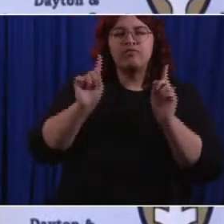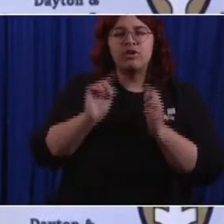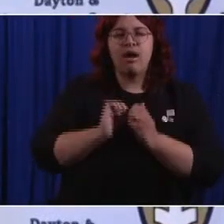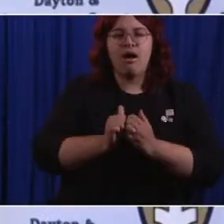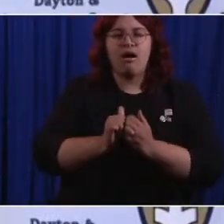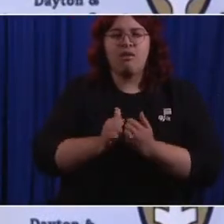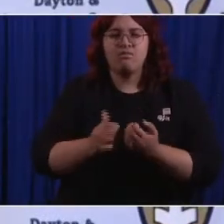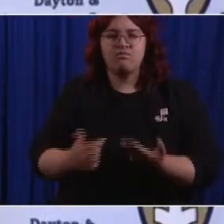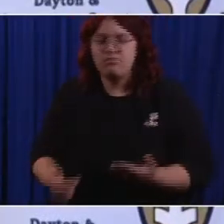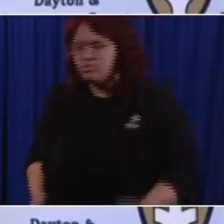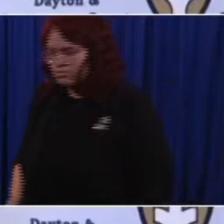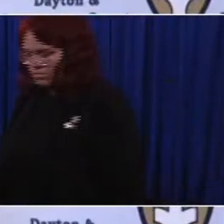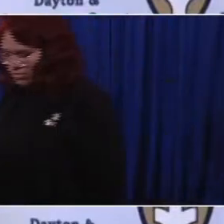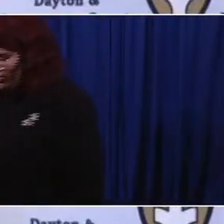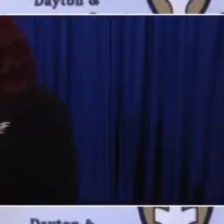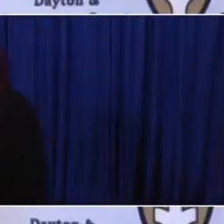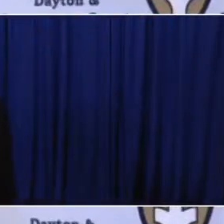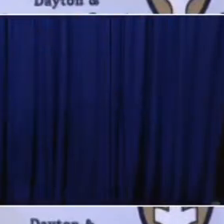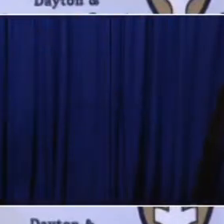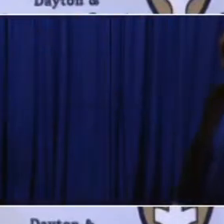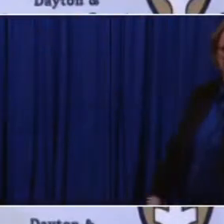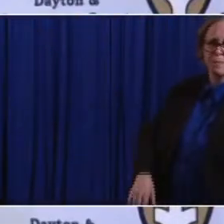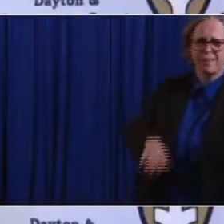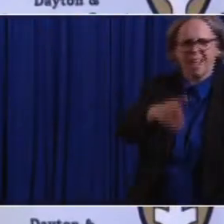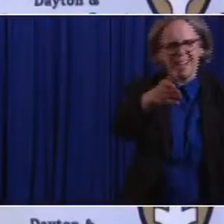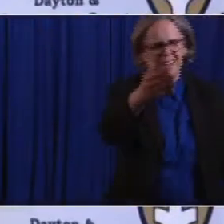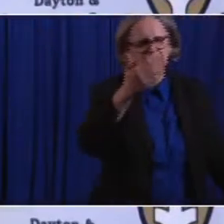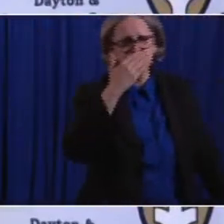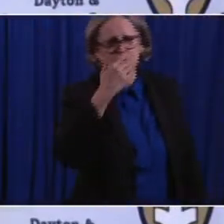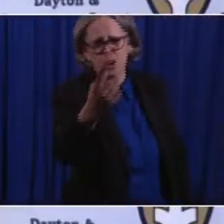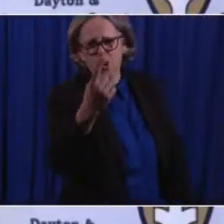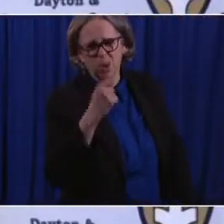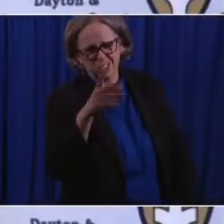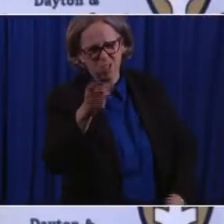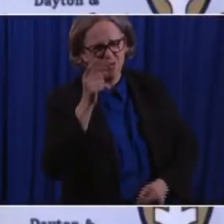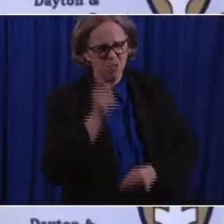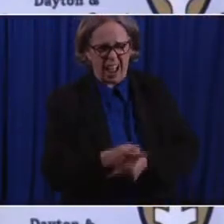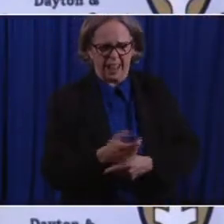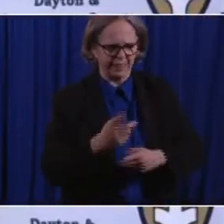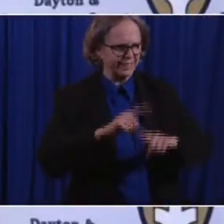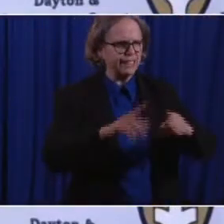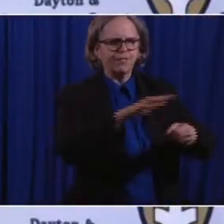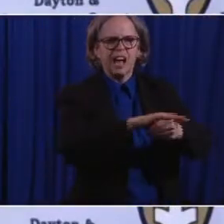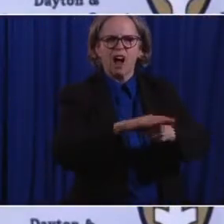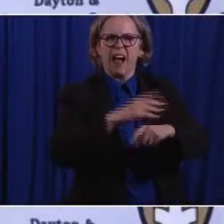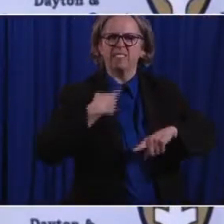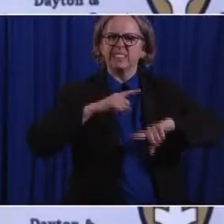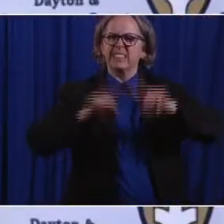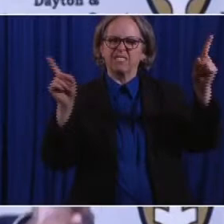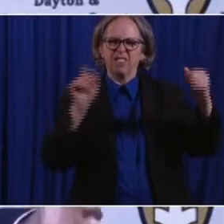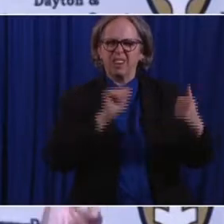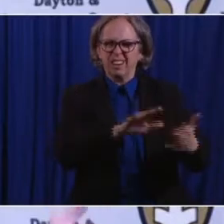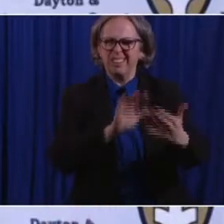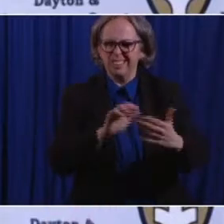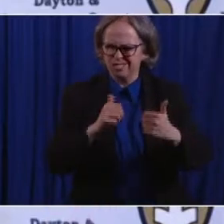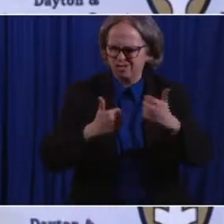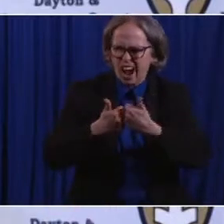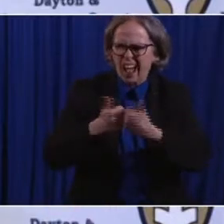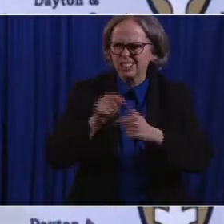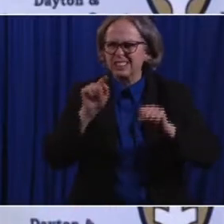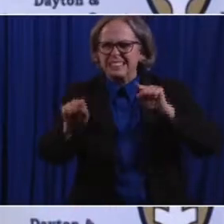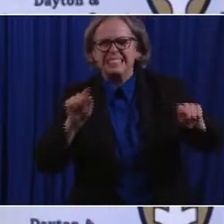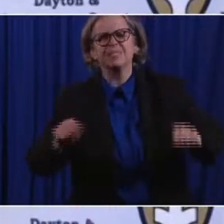different challenges. There are challenges, there can be challenges everywhere. It can be a transportation challenge in the city. It can be a